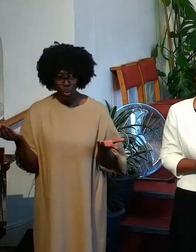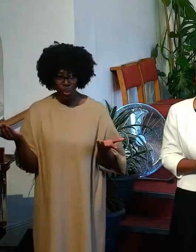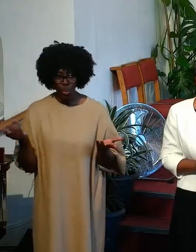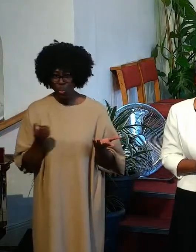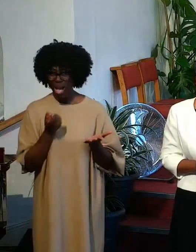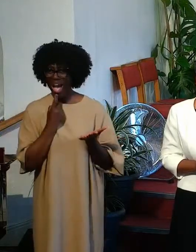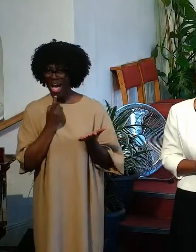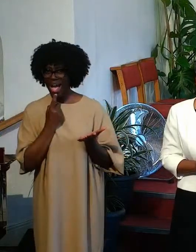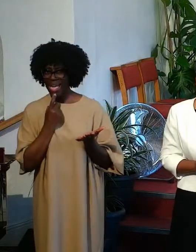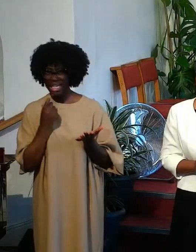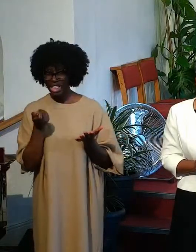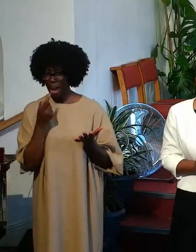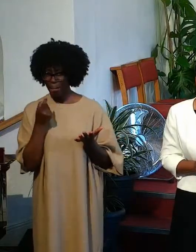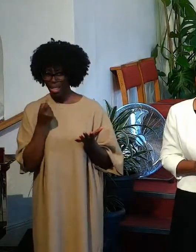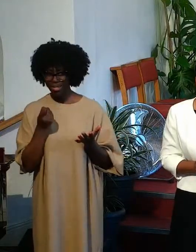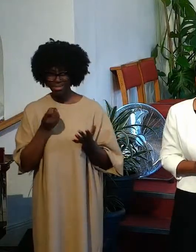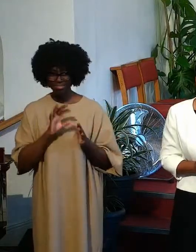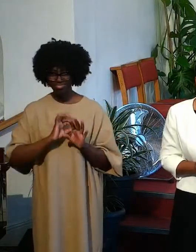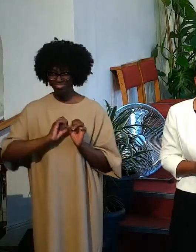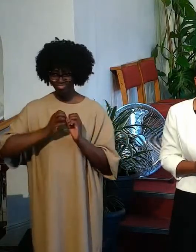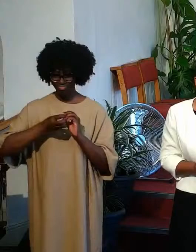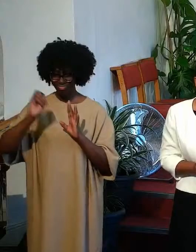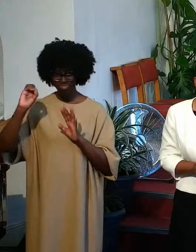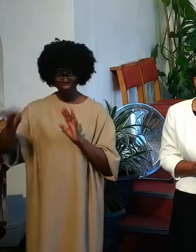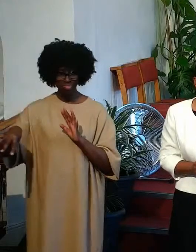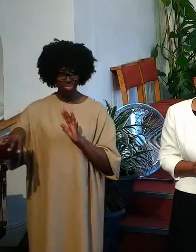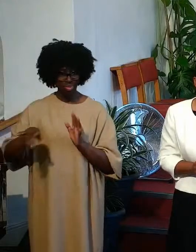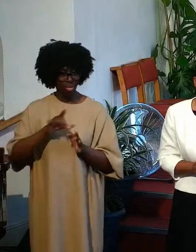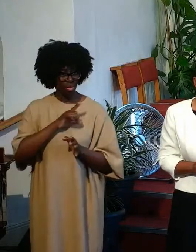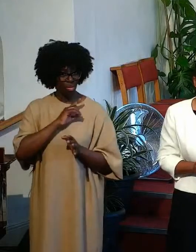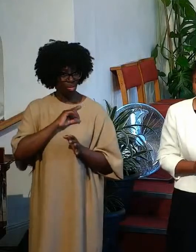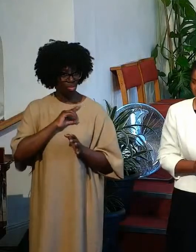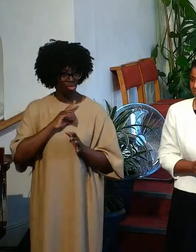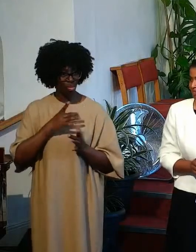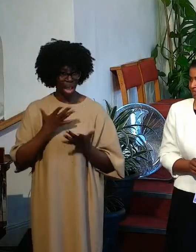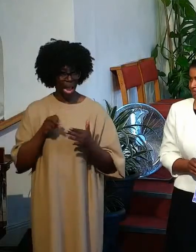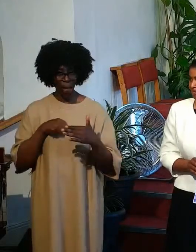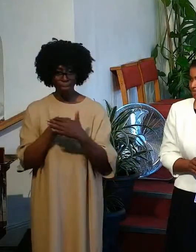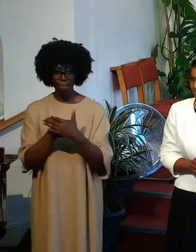in terms of natural stuff and bioavailability and concentrating it. Yeah.